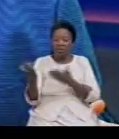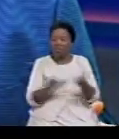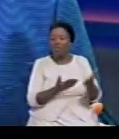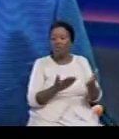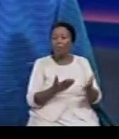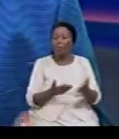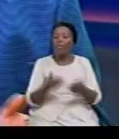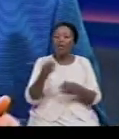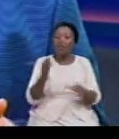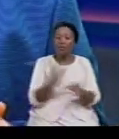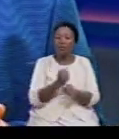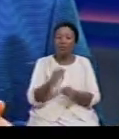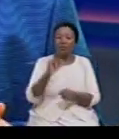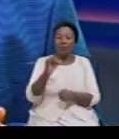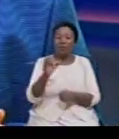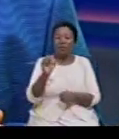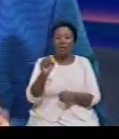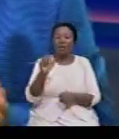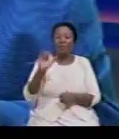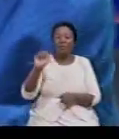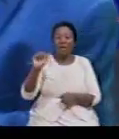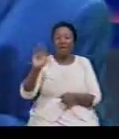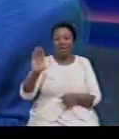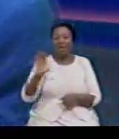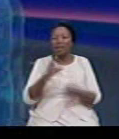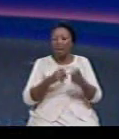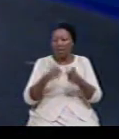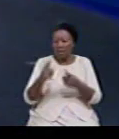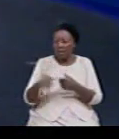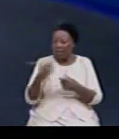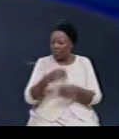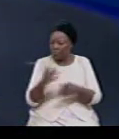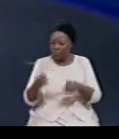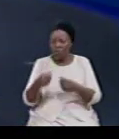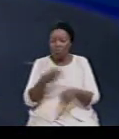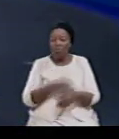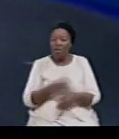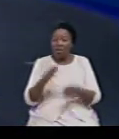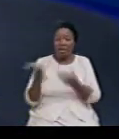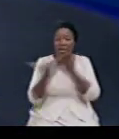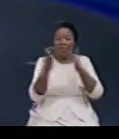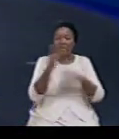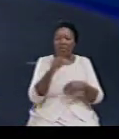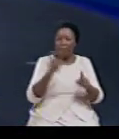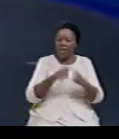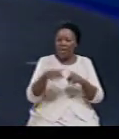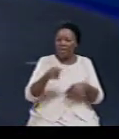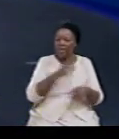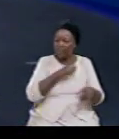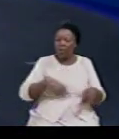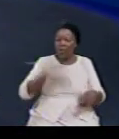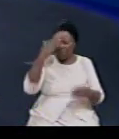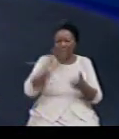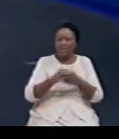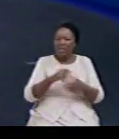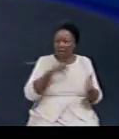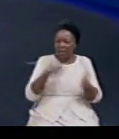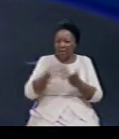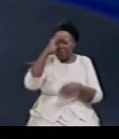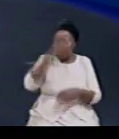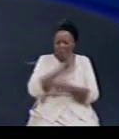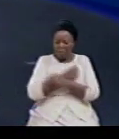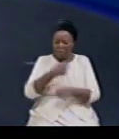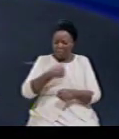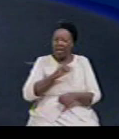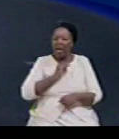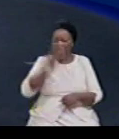present time, or for tomorrow, or for the next year, or for decades, or for centuries, he